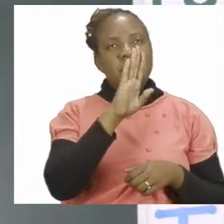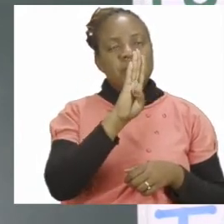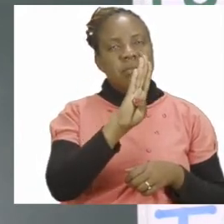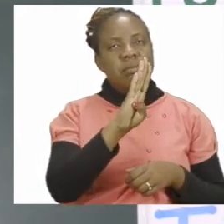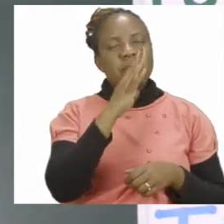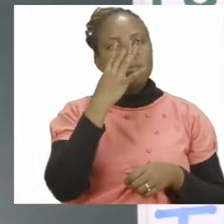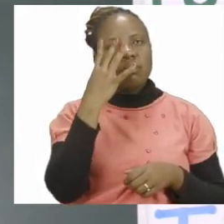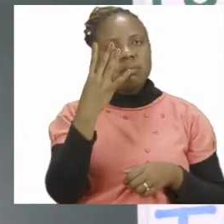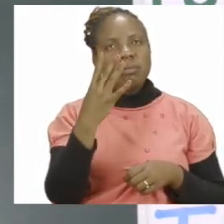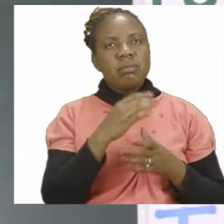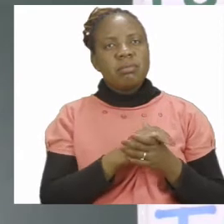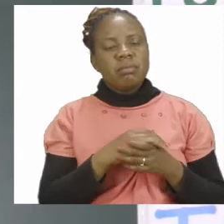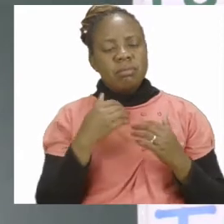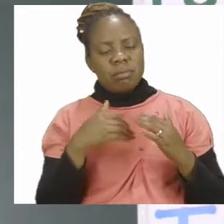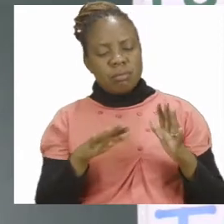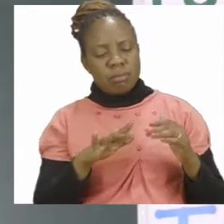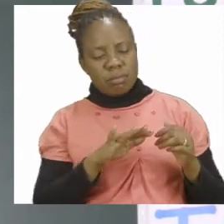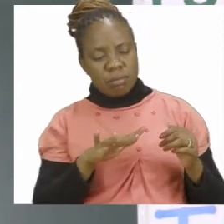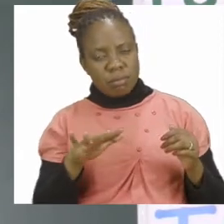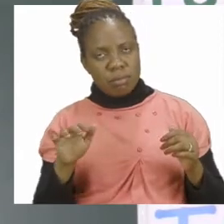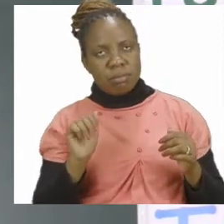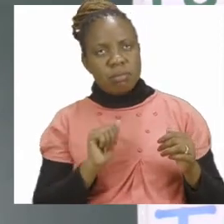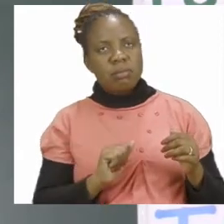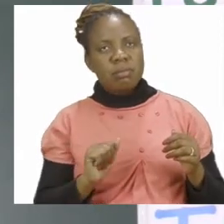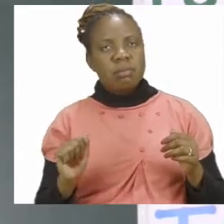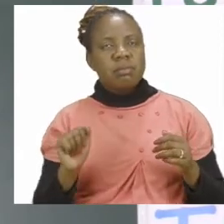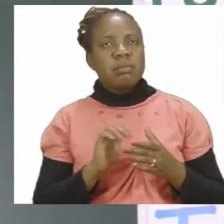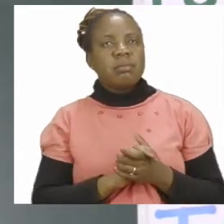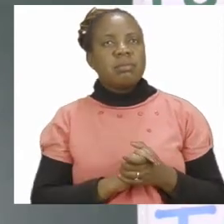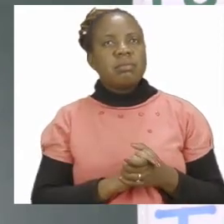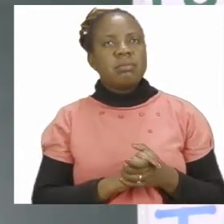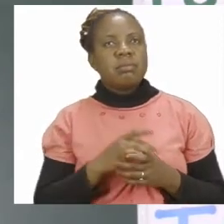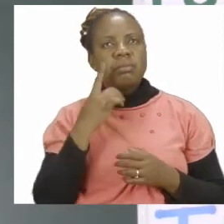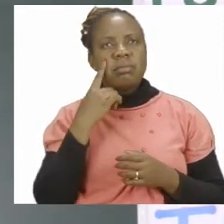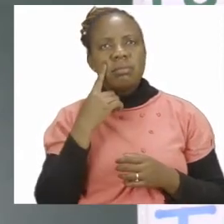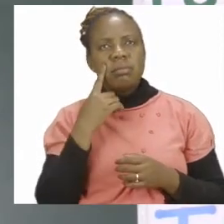the letter. So over here we have the letter B.